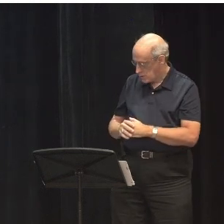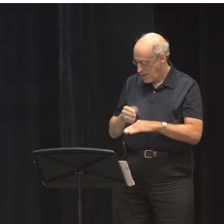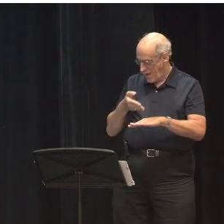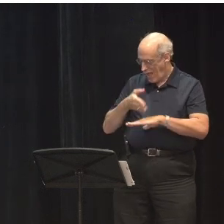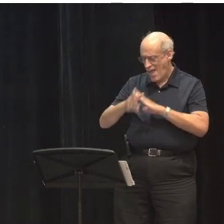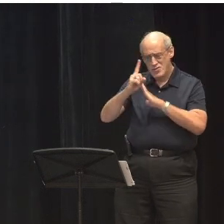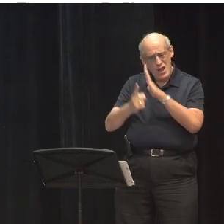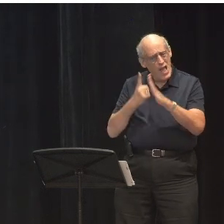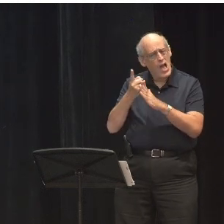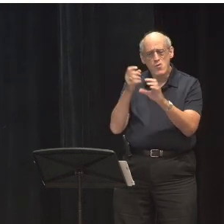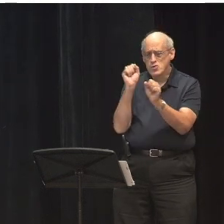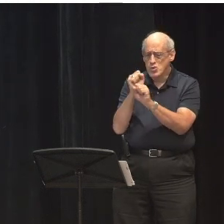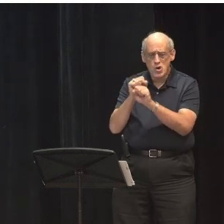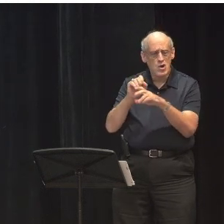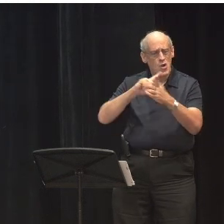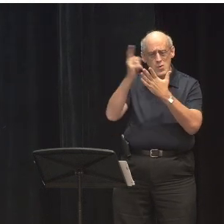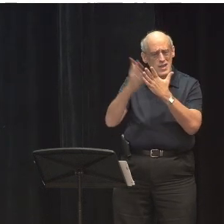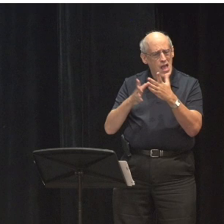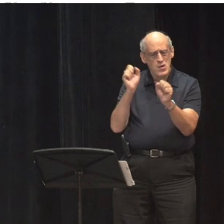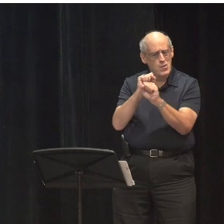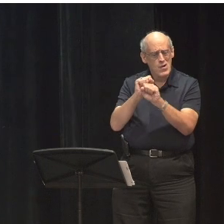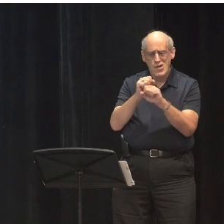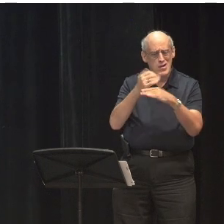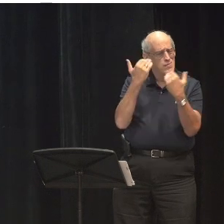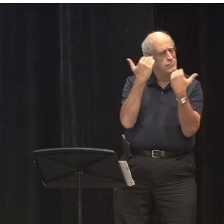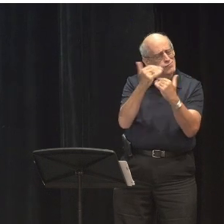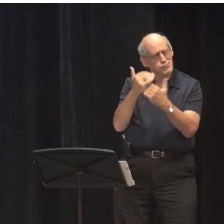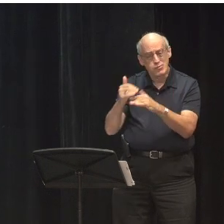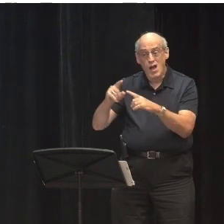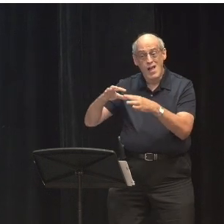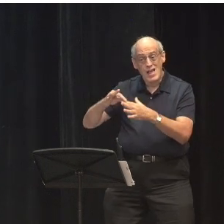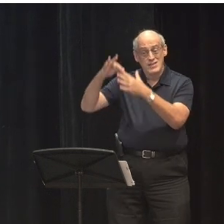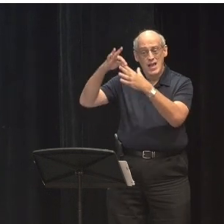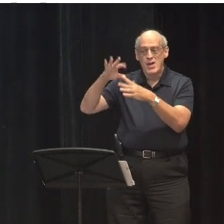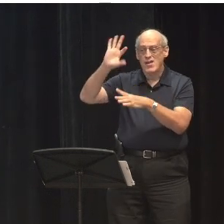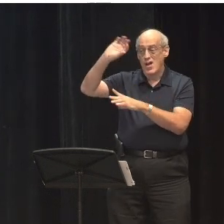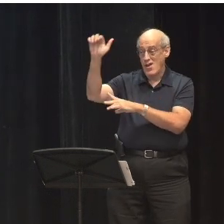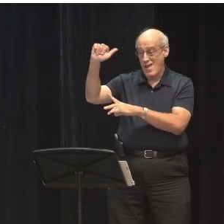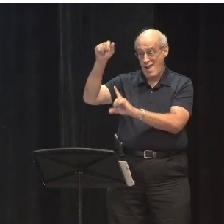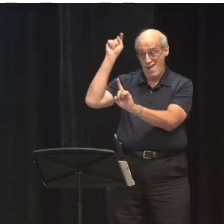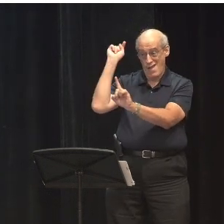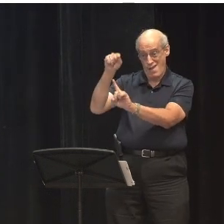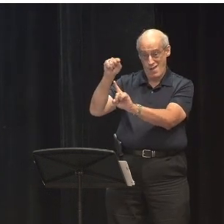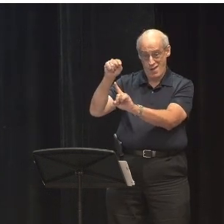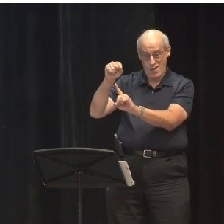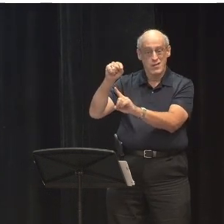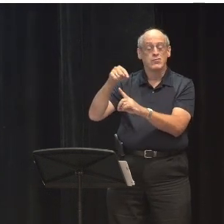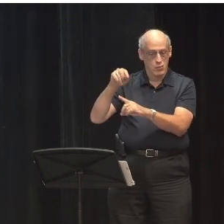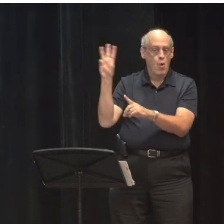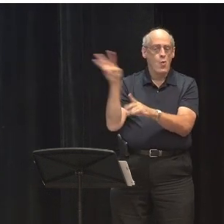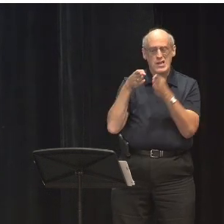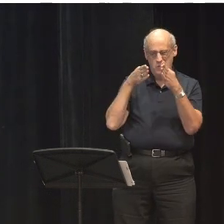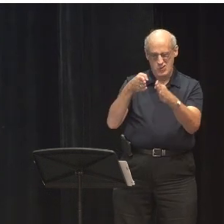with the exception of Route 9A and special deliveries, and weather catch up in any work outside of the standard work